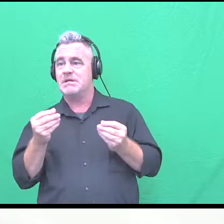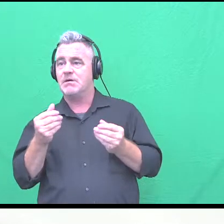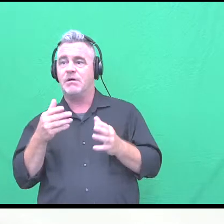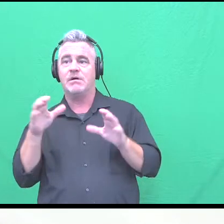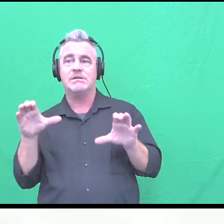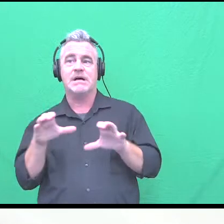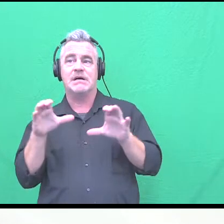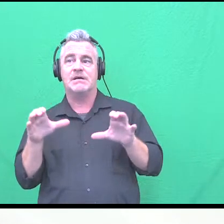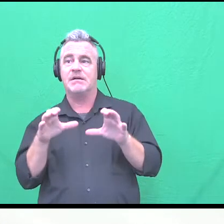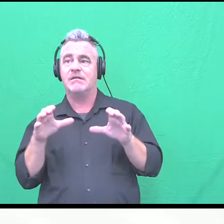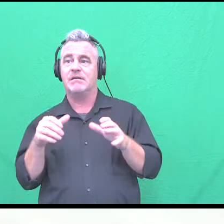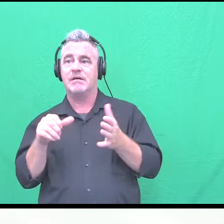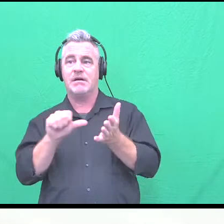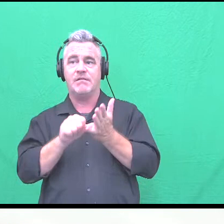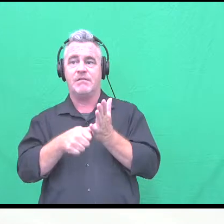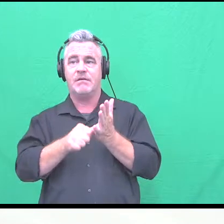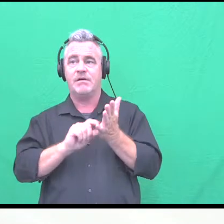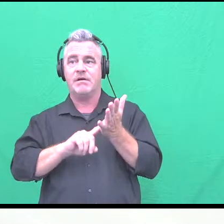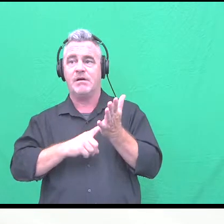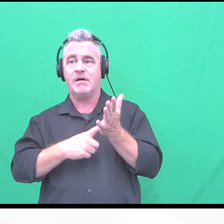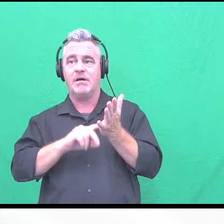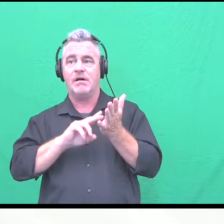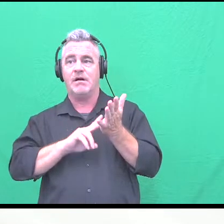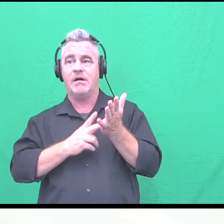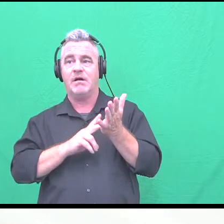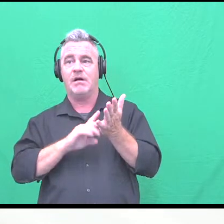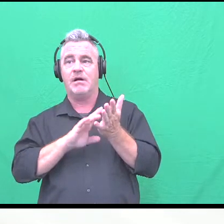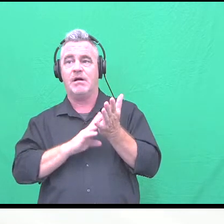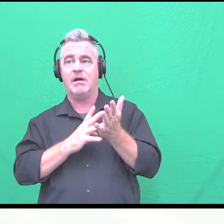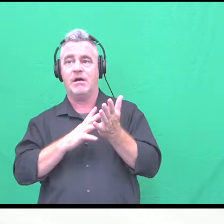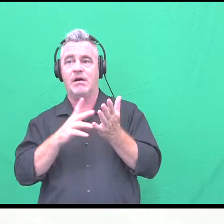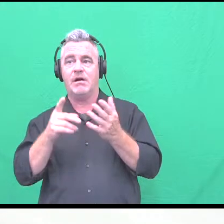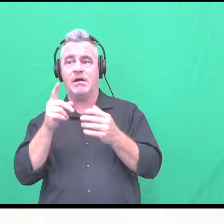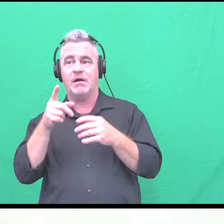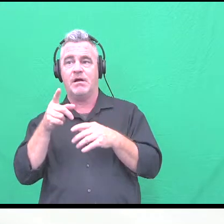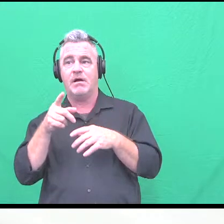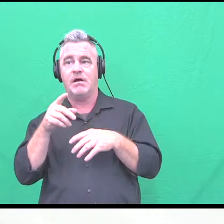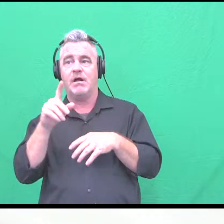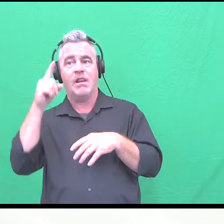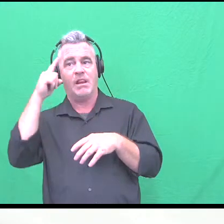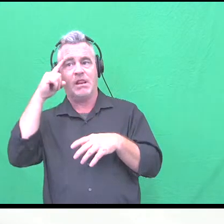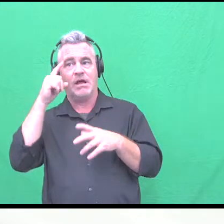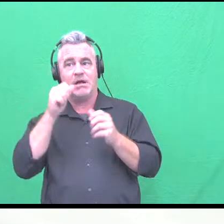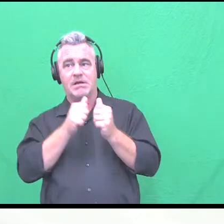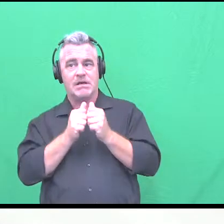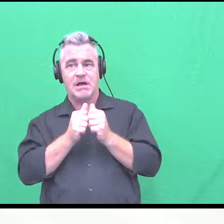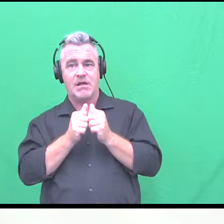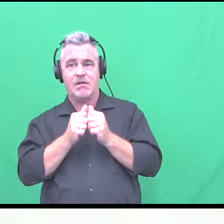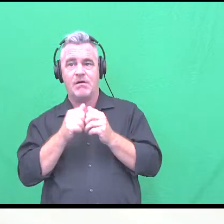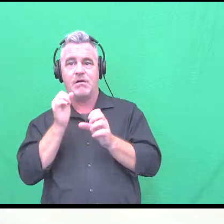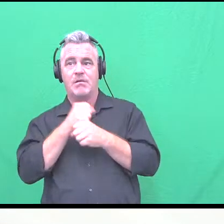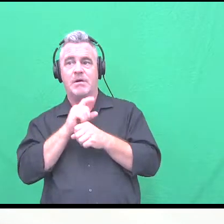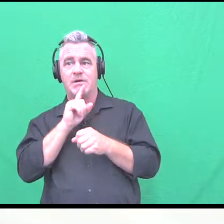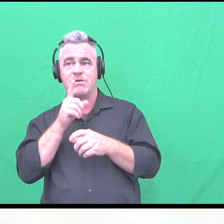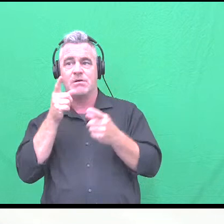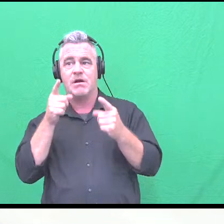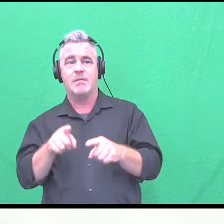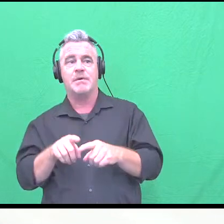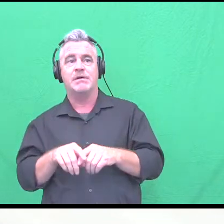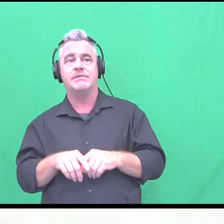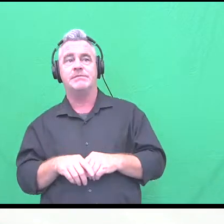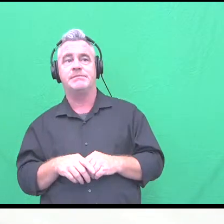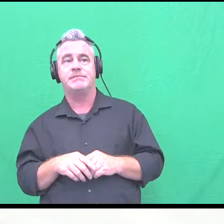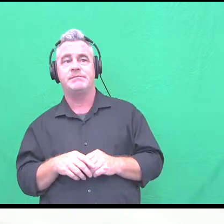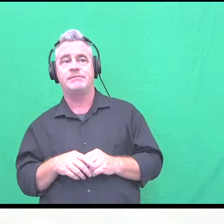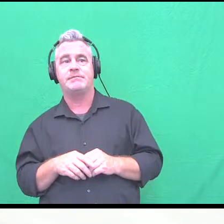be fingerprinted and everything through Think Together, or Yes, through us? through Think Together, yes. And then we ensure that that's happening, but they are fingerprinted through Think